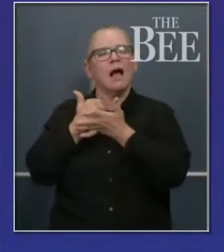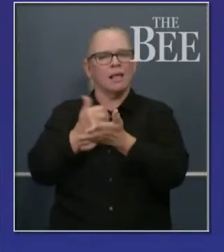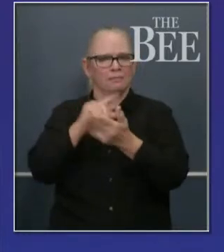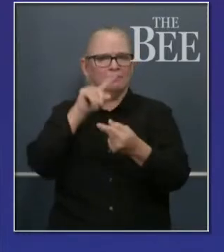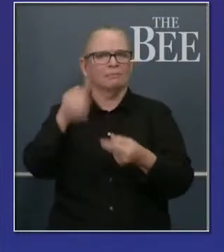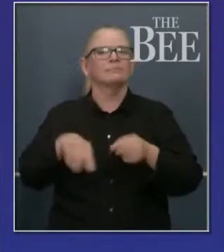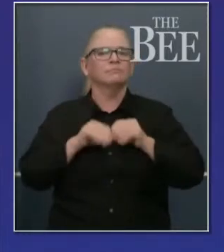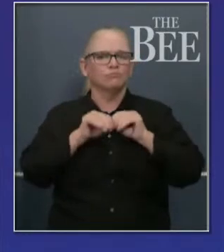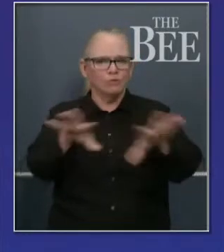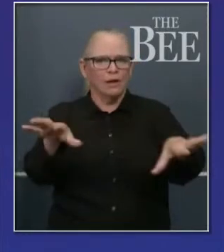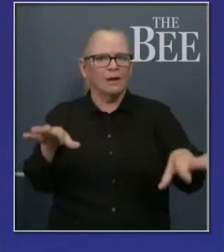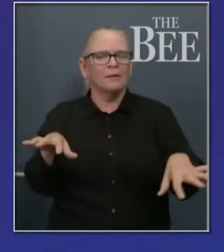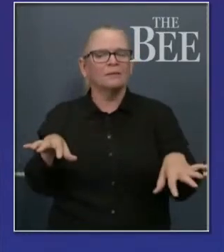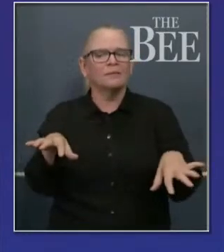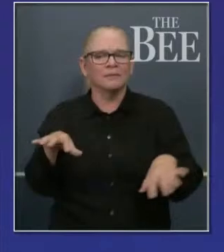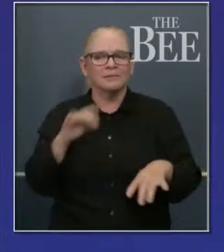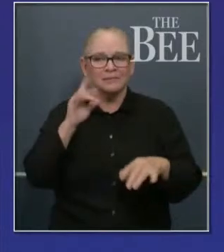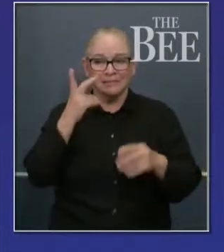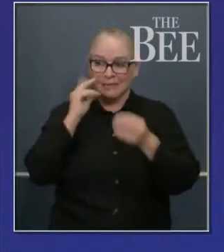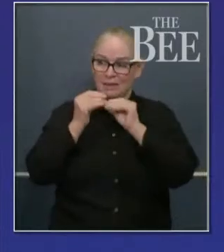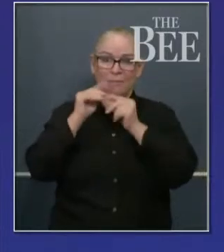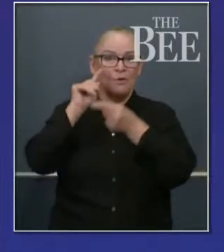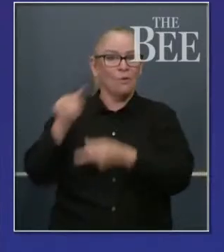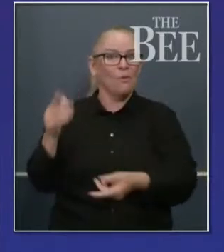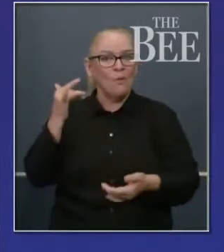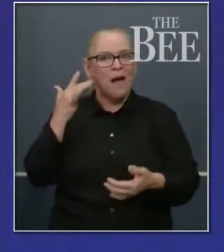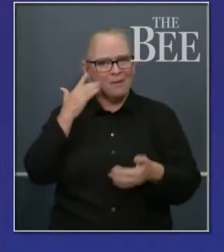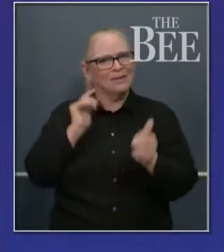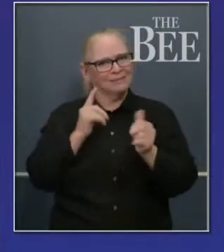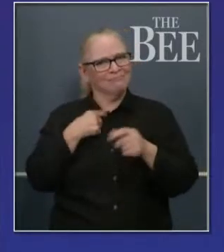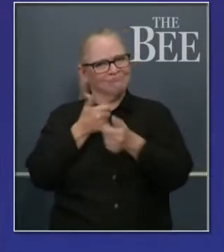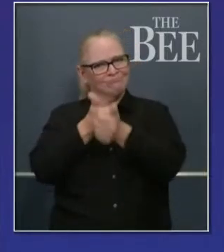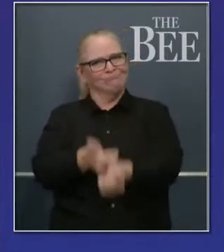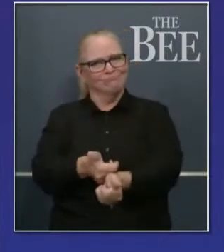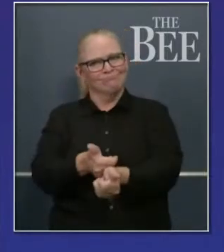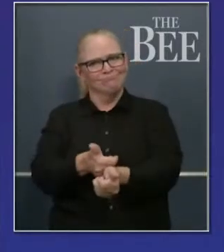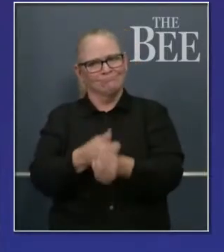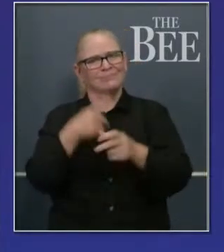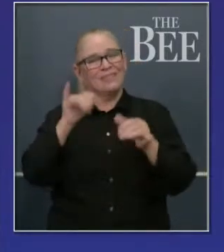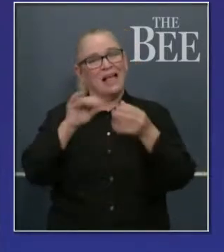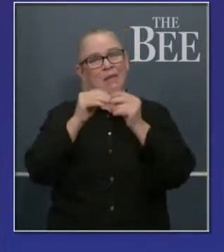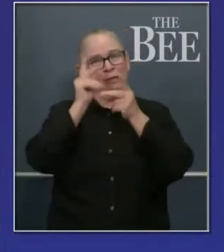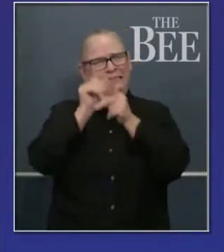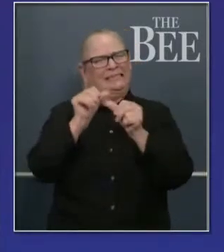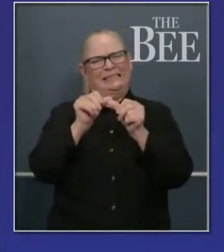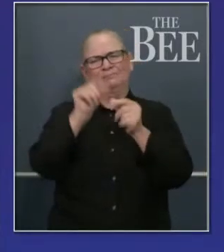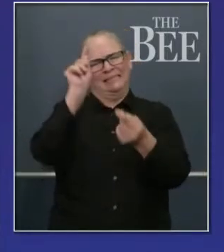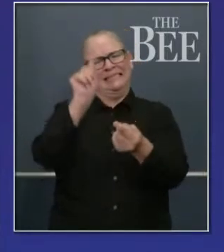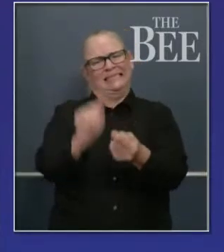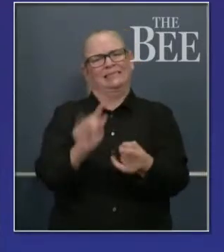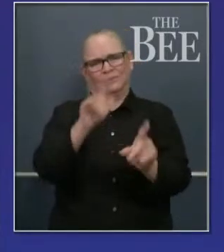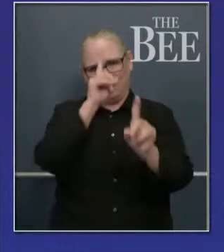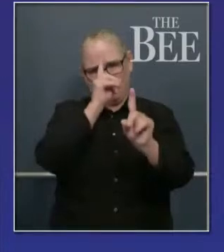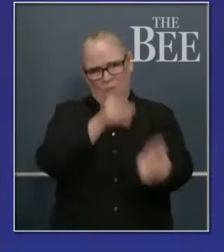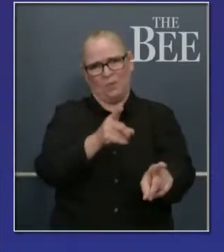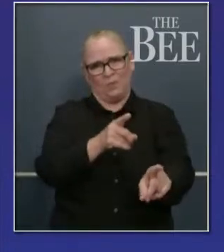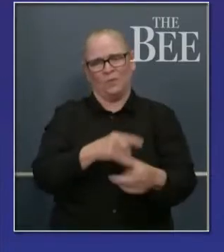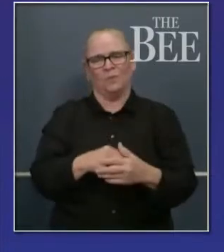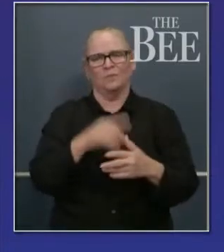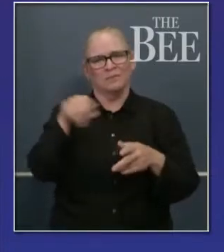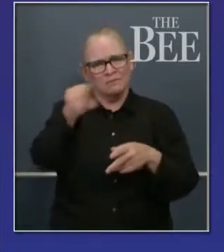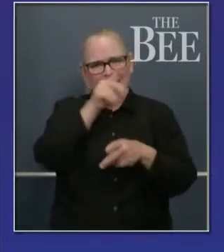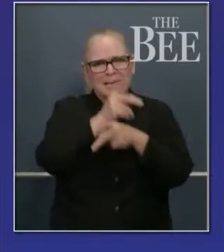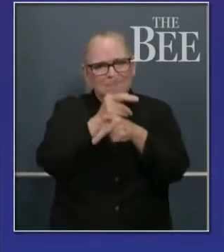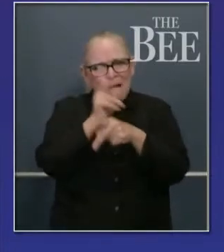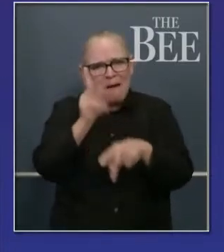forward to continuing to give the updates, hopefully seeing these numbers continue to come down as we march through this process